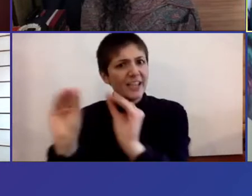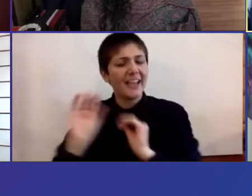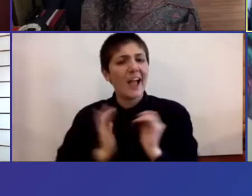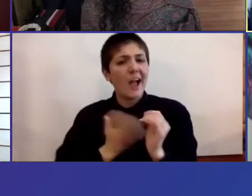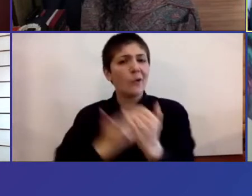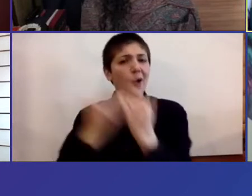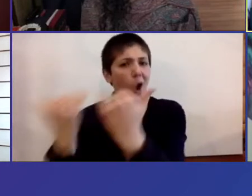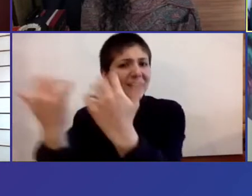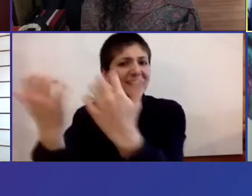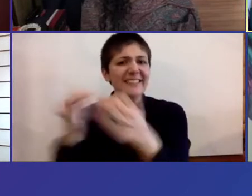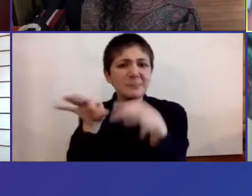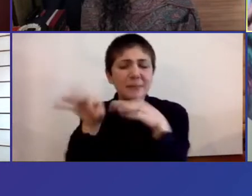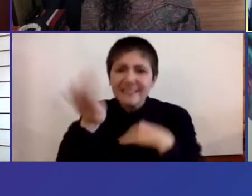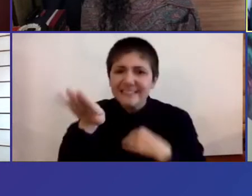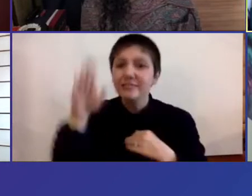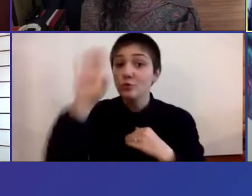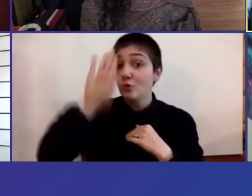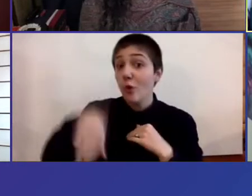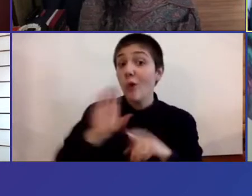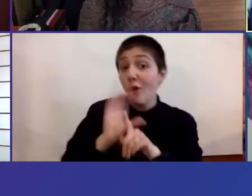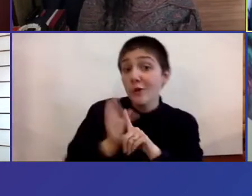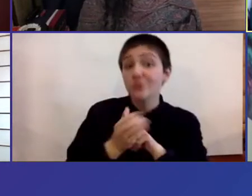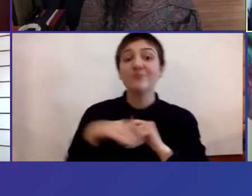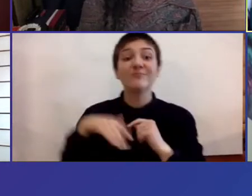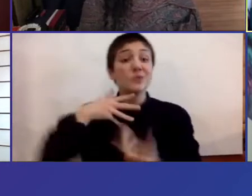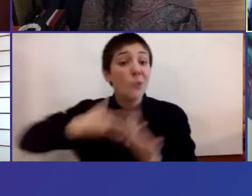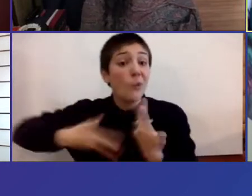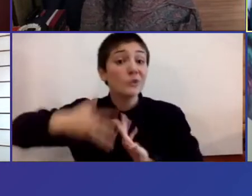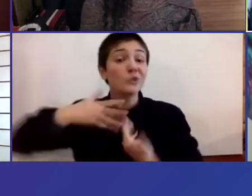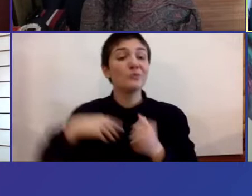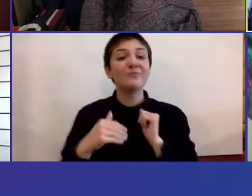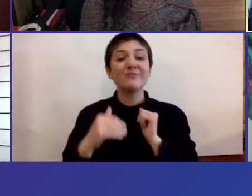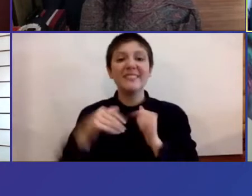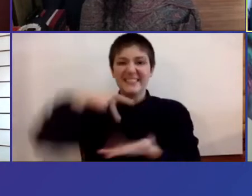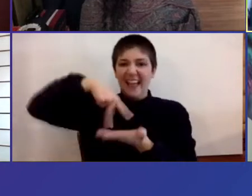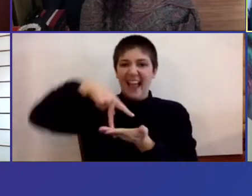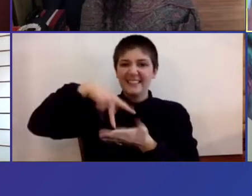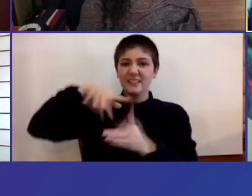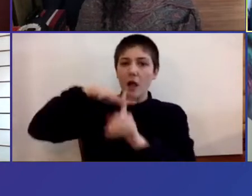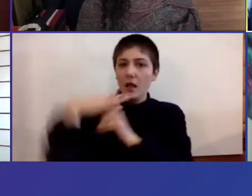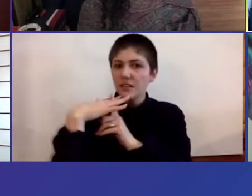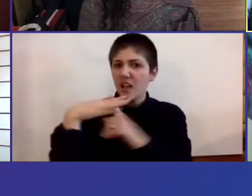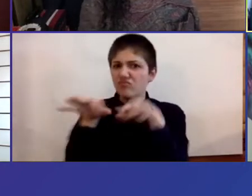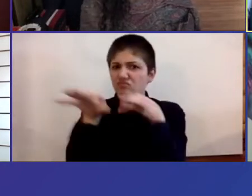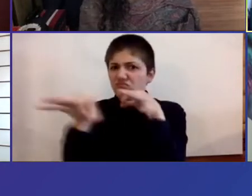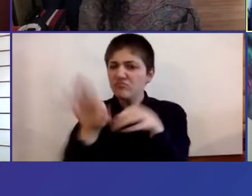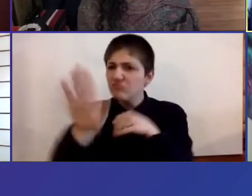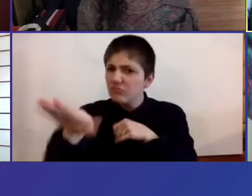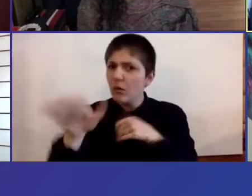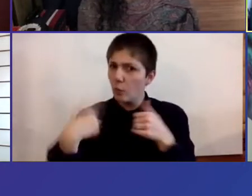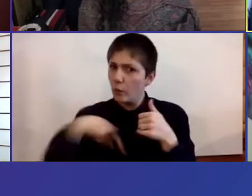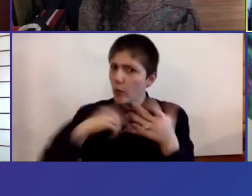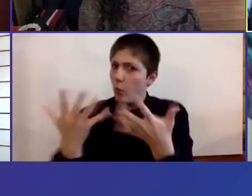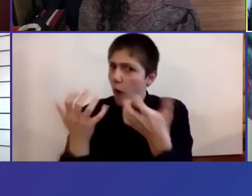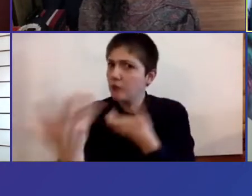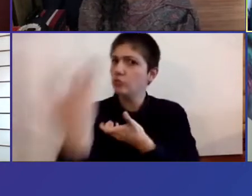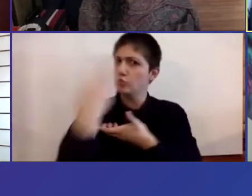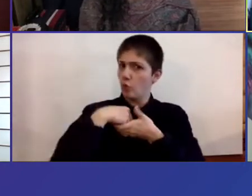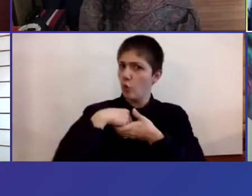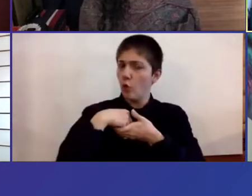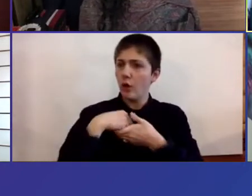the social, the cultural context, the functions of the dance, explain that they can join us. And many times they